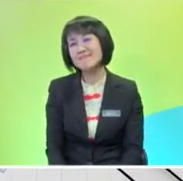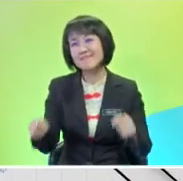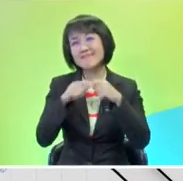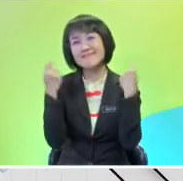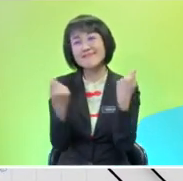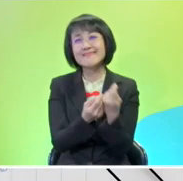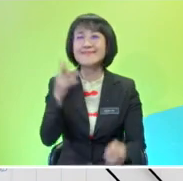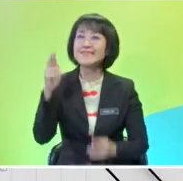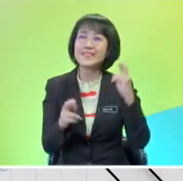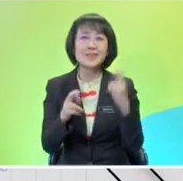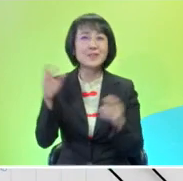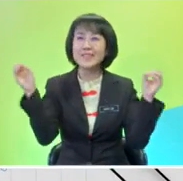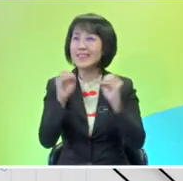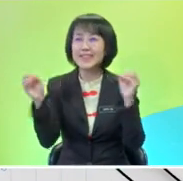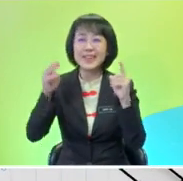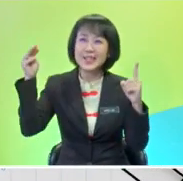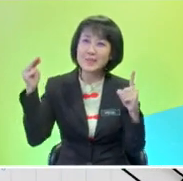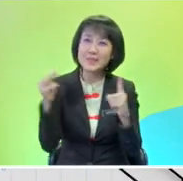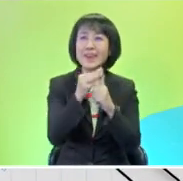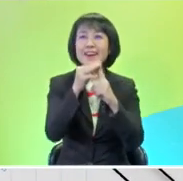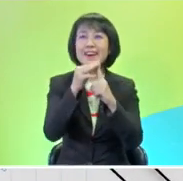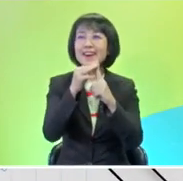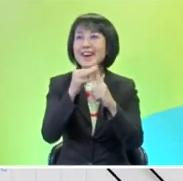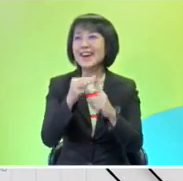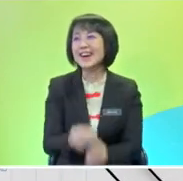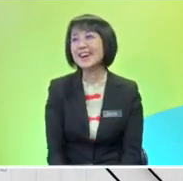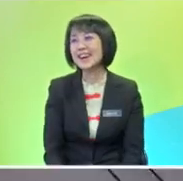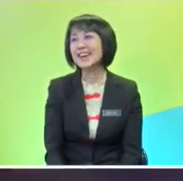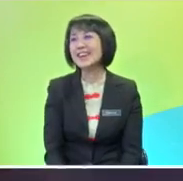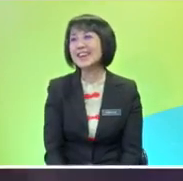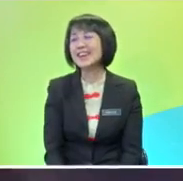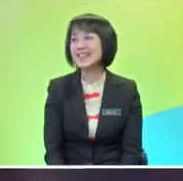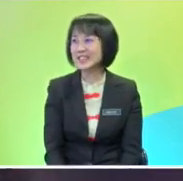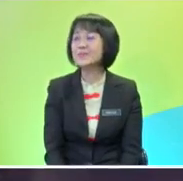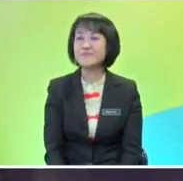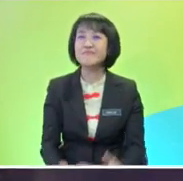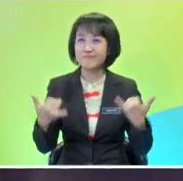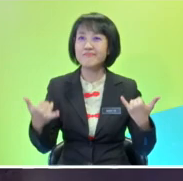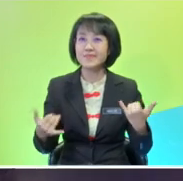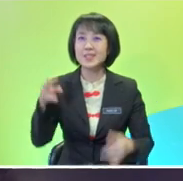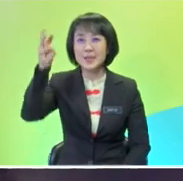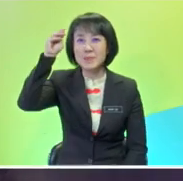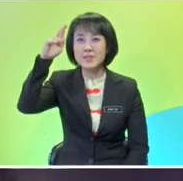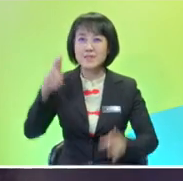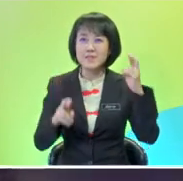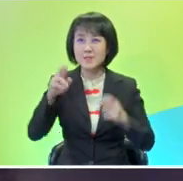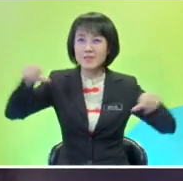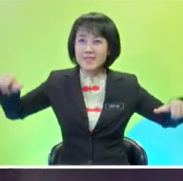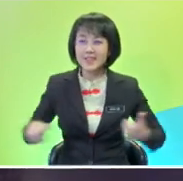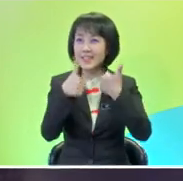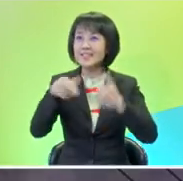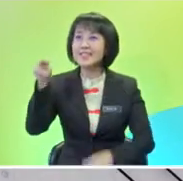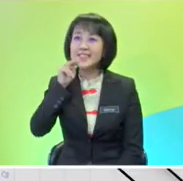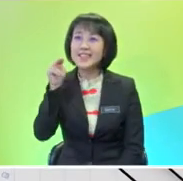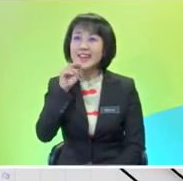no points. Okay. Okay. Mr. Bob, would you like to challenge Nasiwa? Yes, I would like to challenge Nasiwa. Nasiwa,